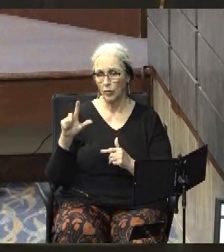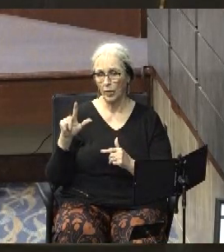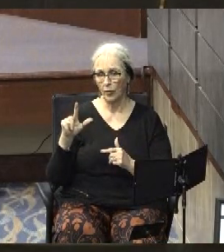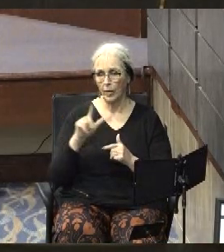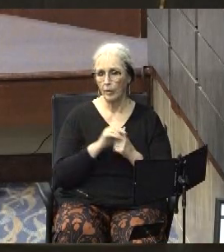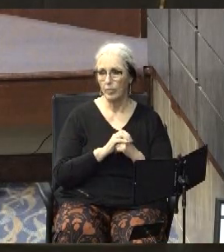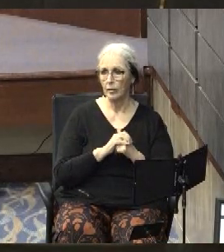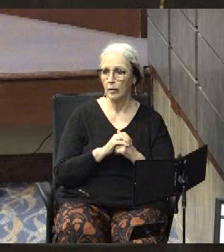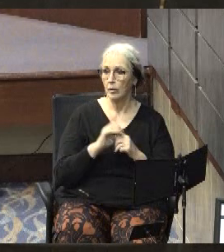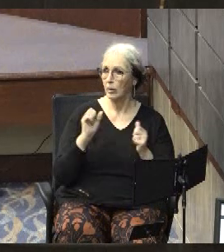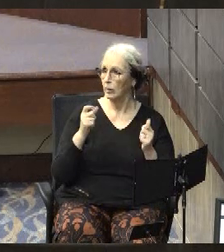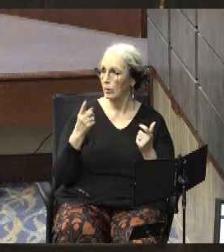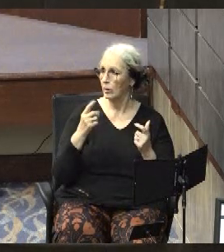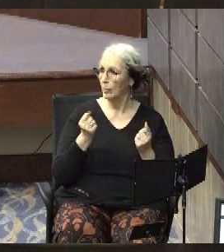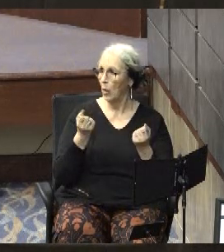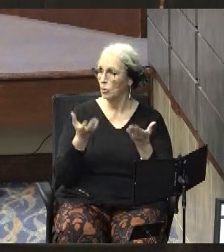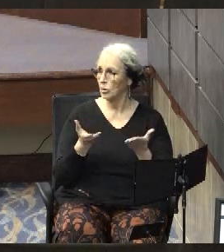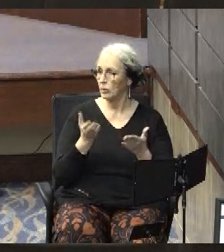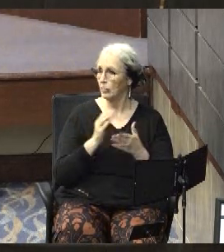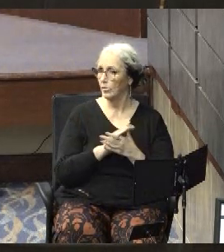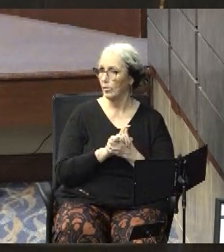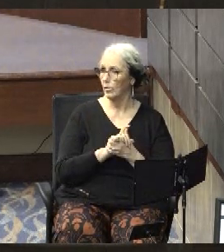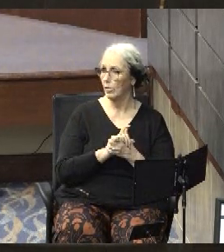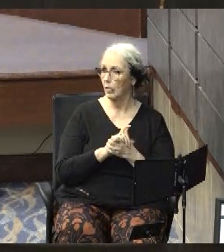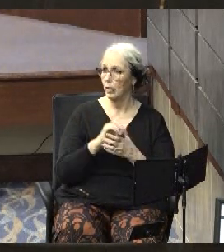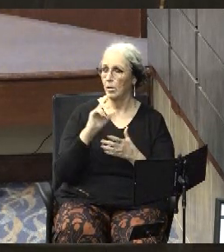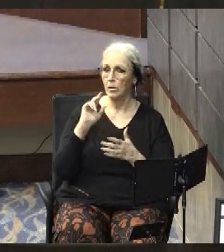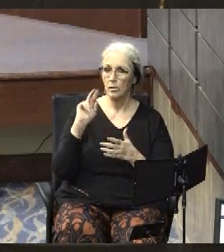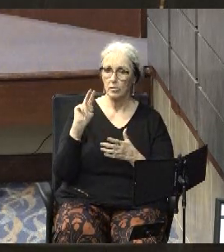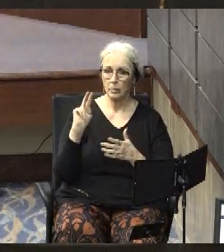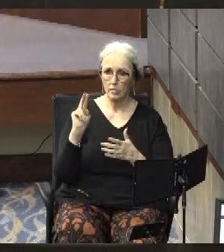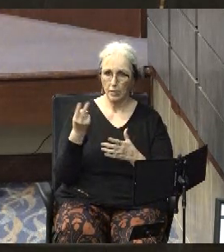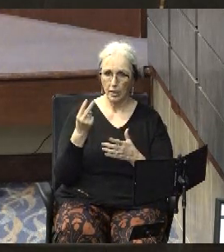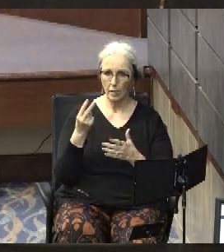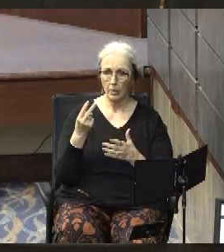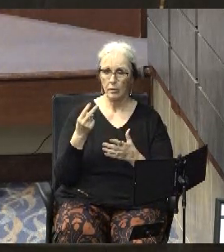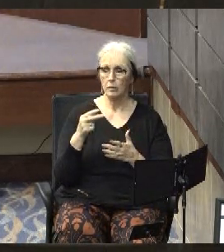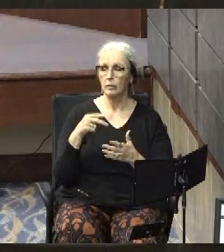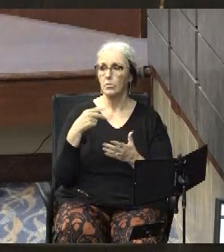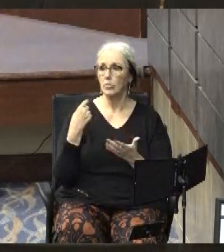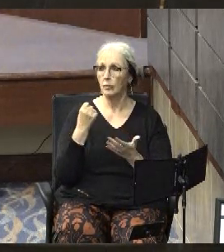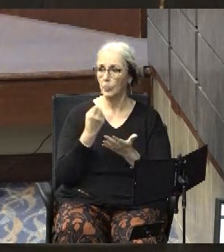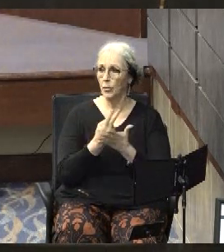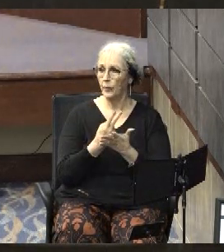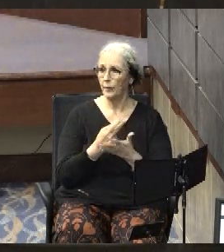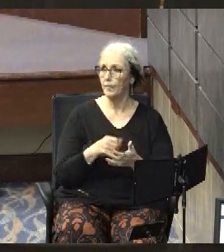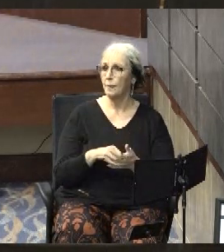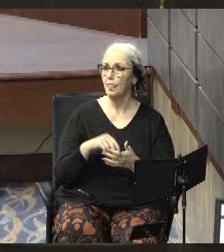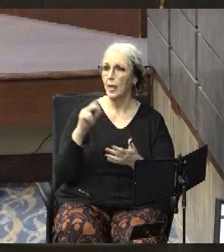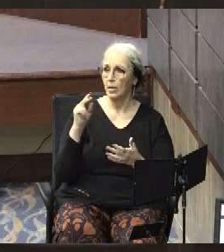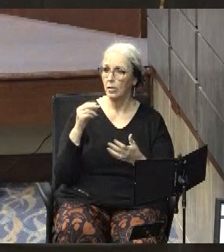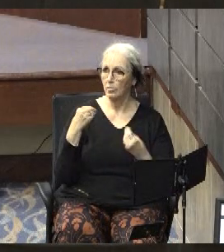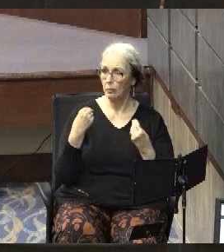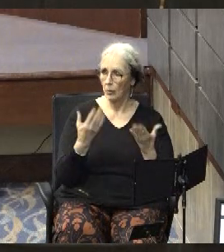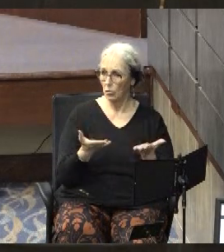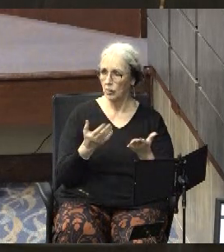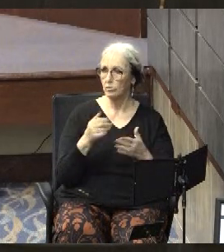2023. All right, is there a motion? Move for approval on second reading. Second. Got a motion and a second. Any